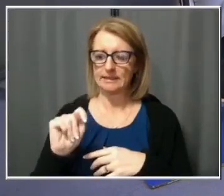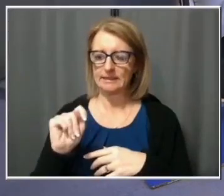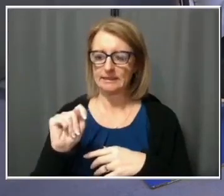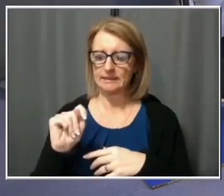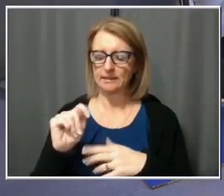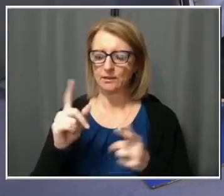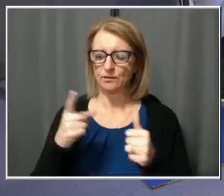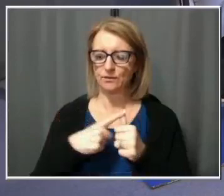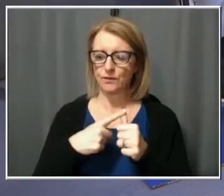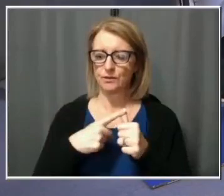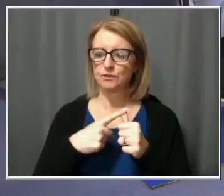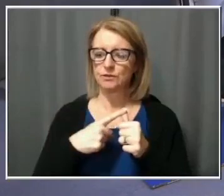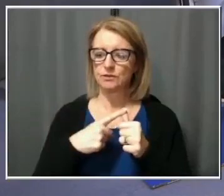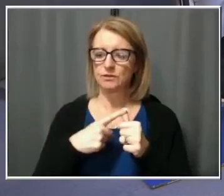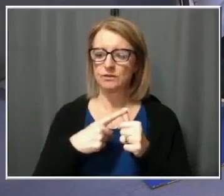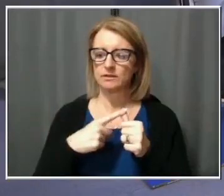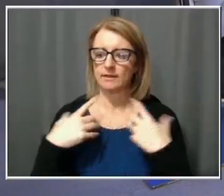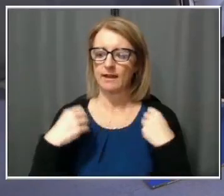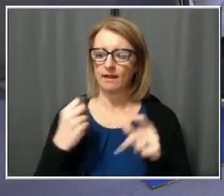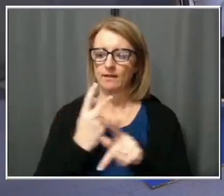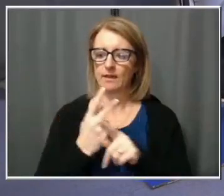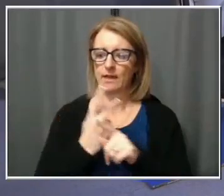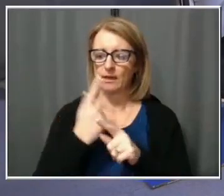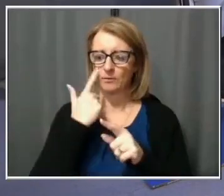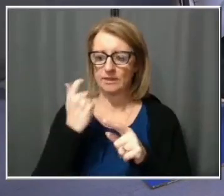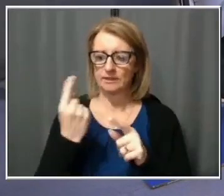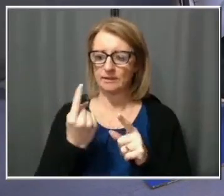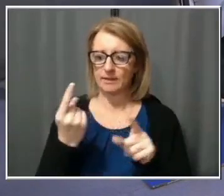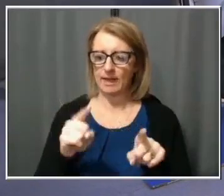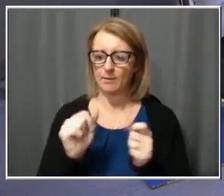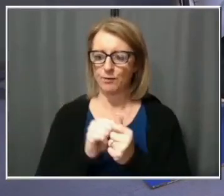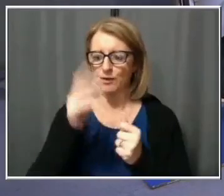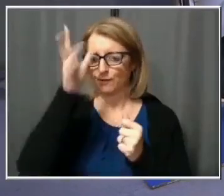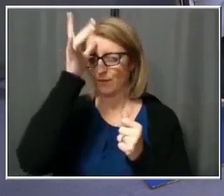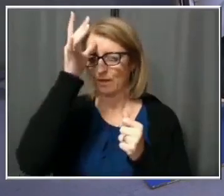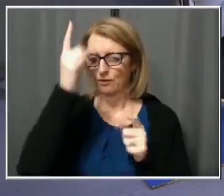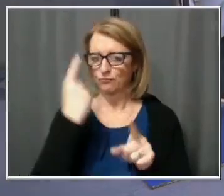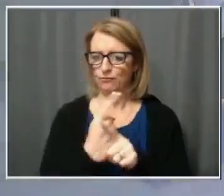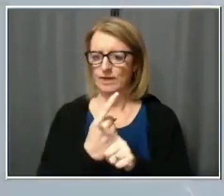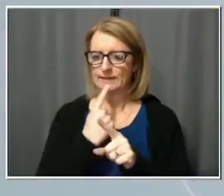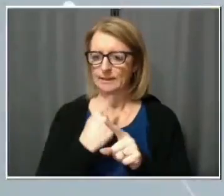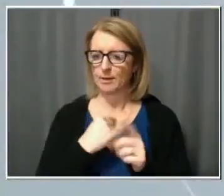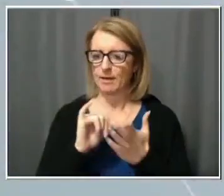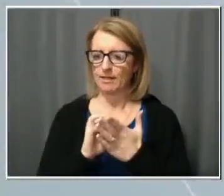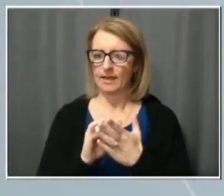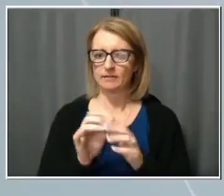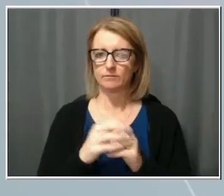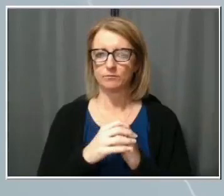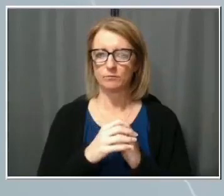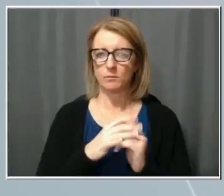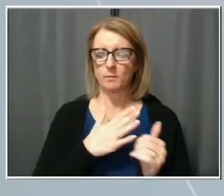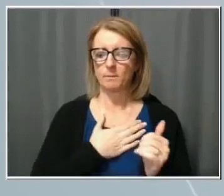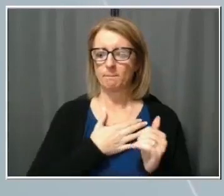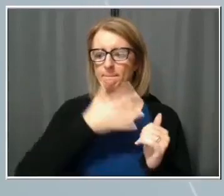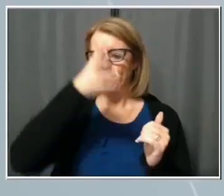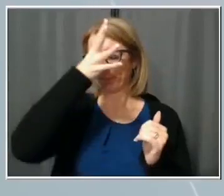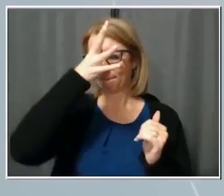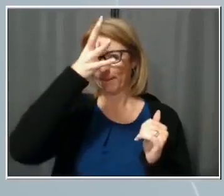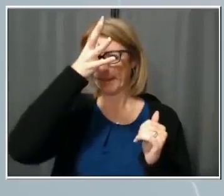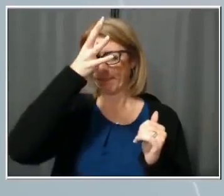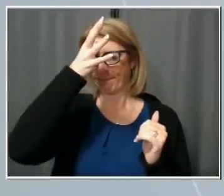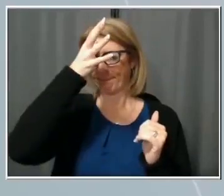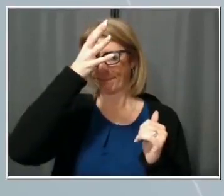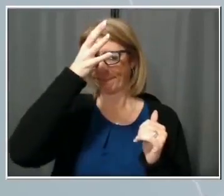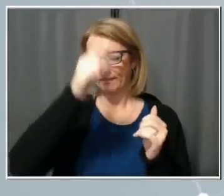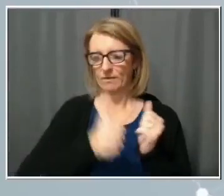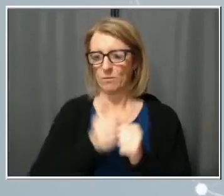interested in healthcare because of something that happened with your father. Tell us about him. My dad is like the most